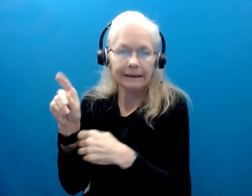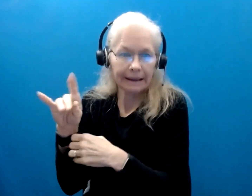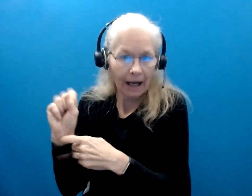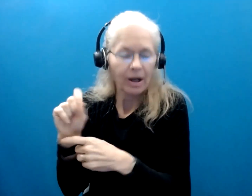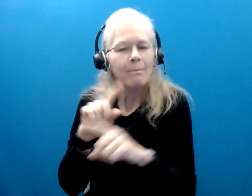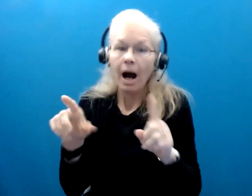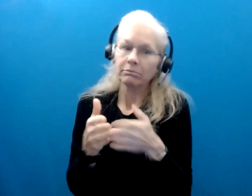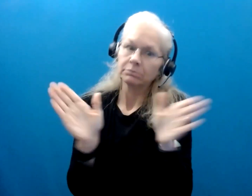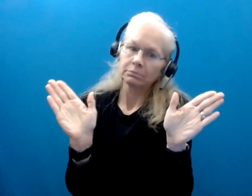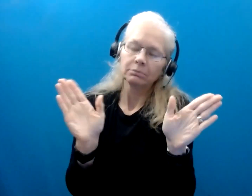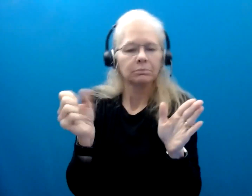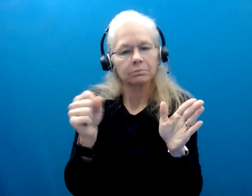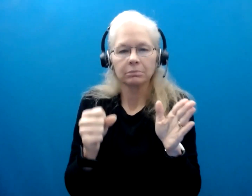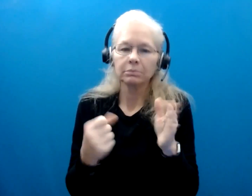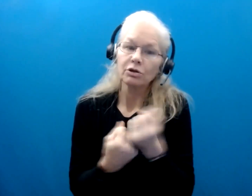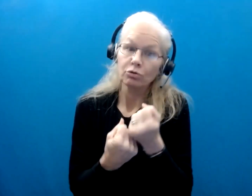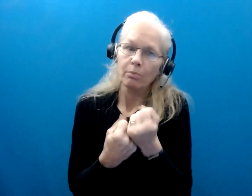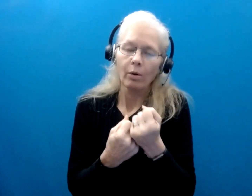process.